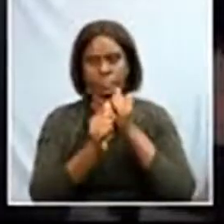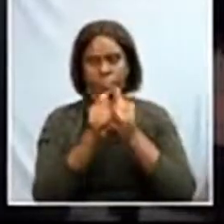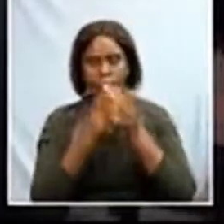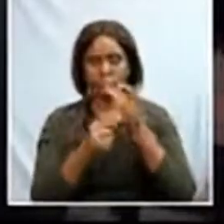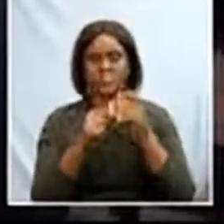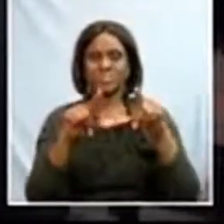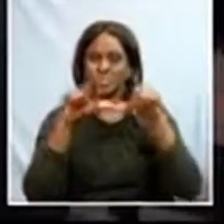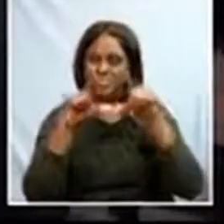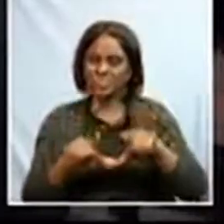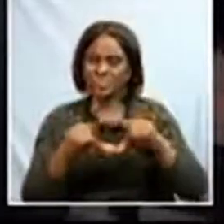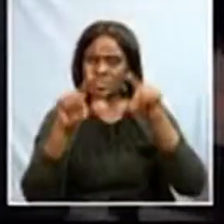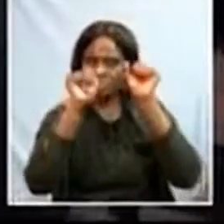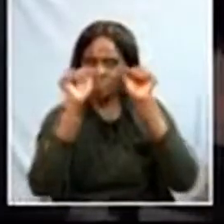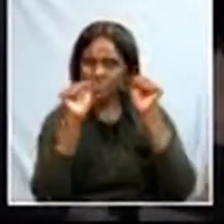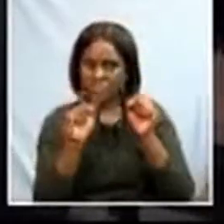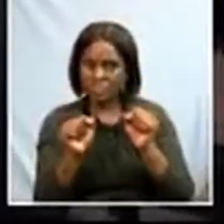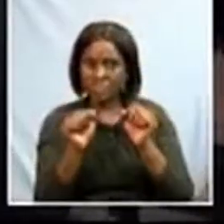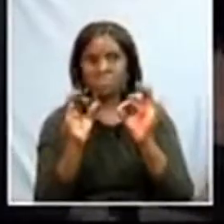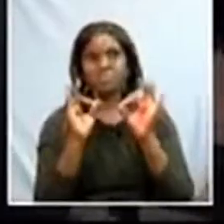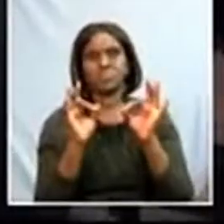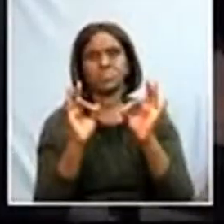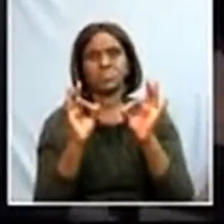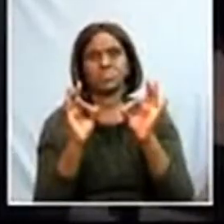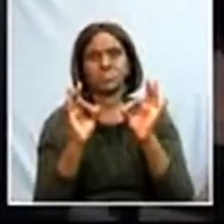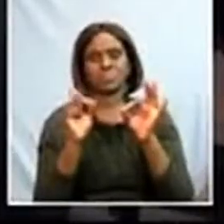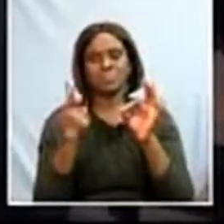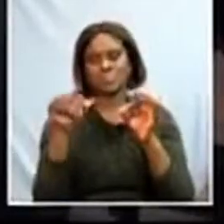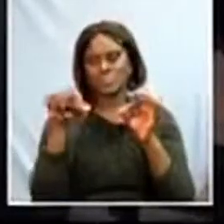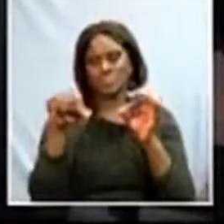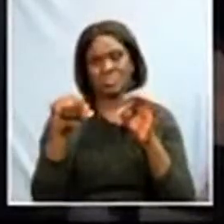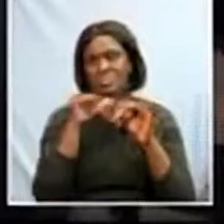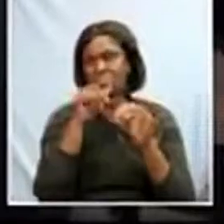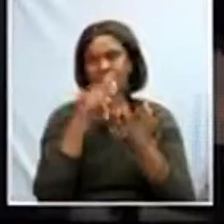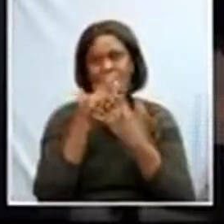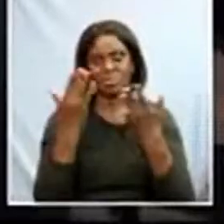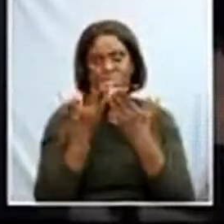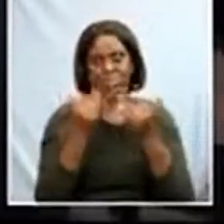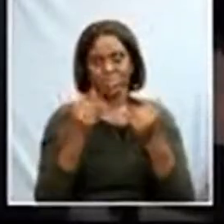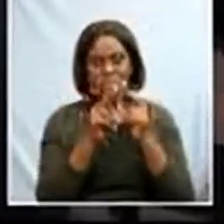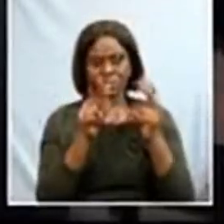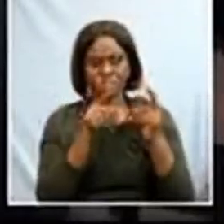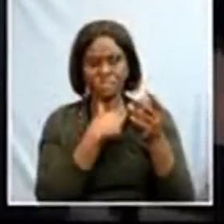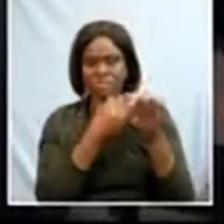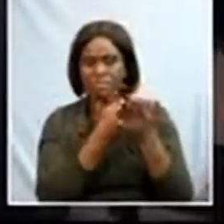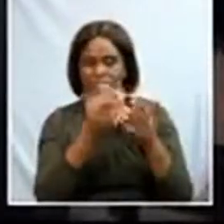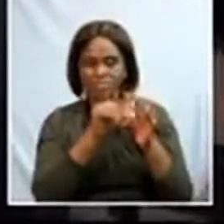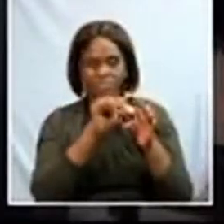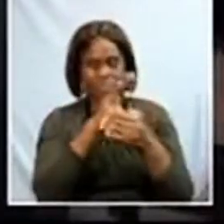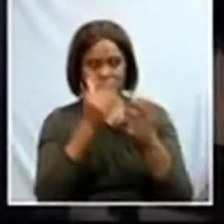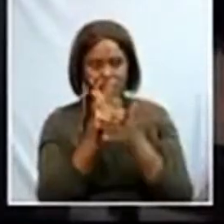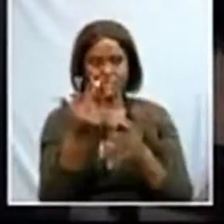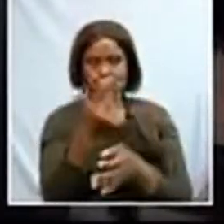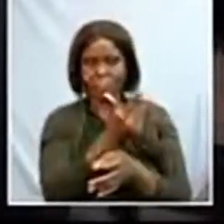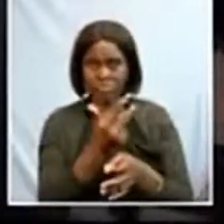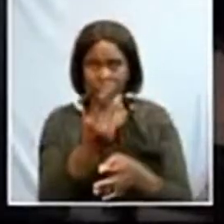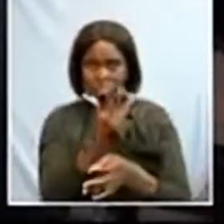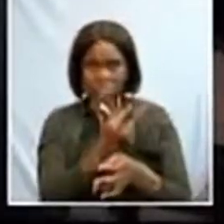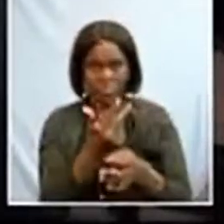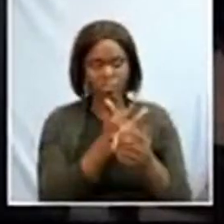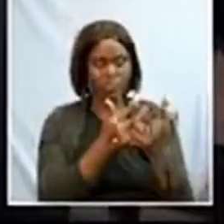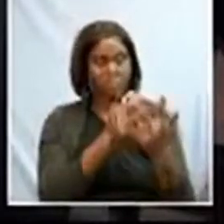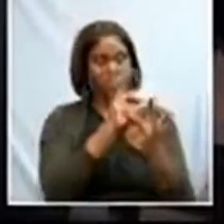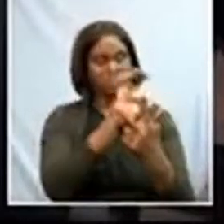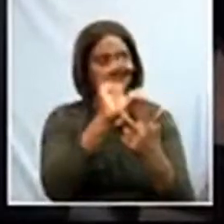of low structural integrity. So the quality is already compromised. So you have failed on all these 3 C's, the